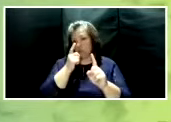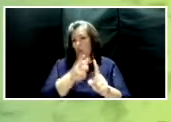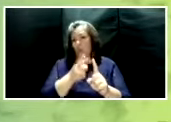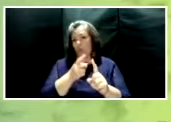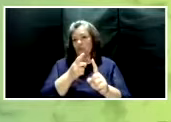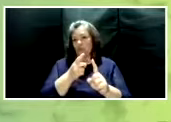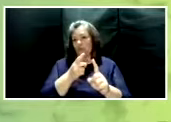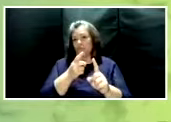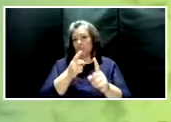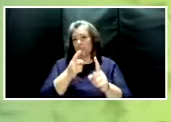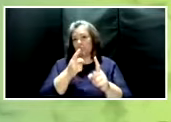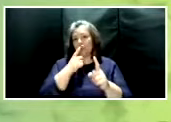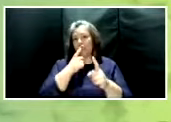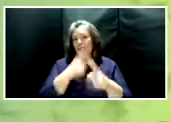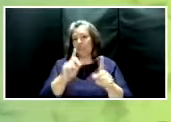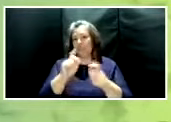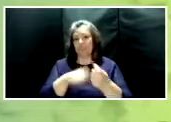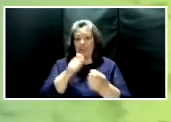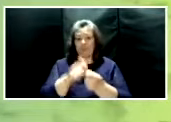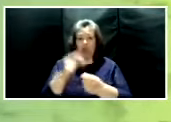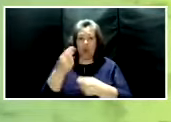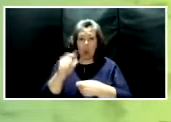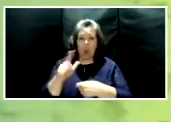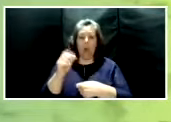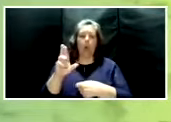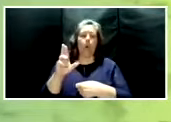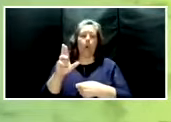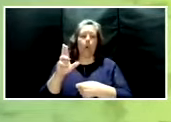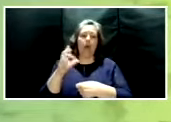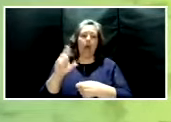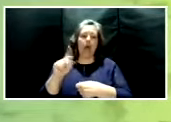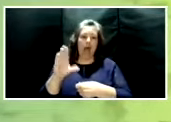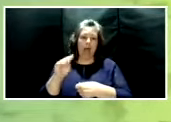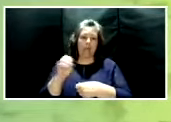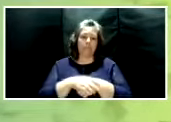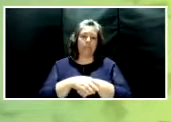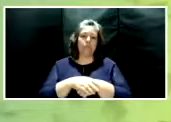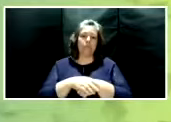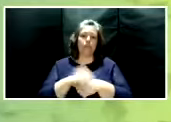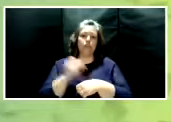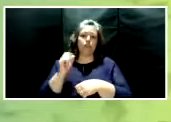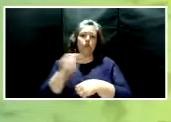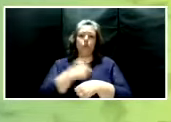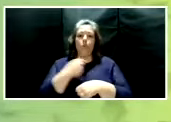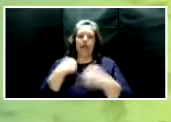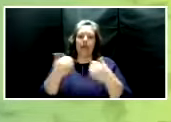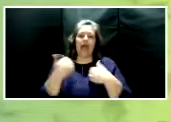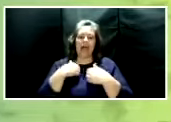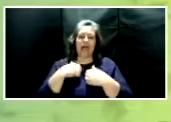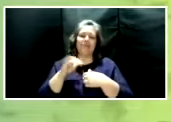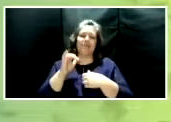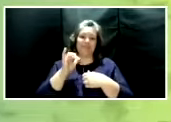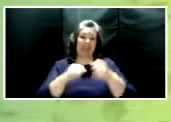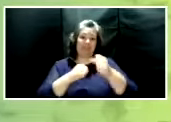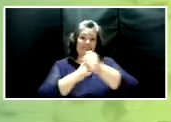achieving some type of goal or specific outcome. So we make it a point to tailor, we have a foundational basis for